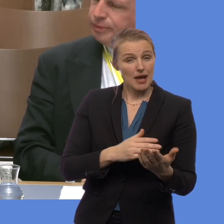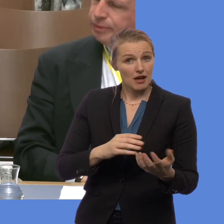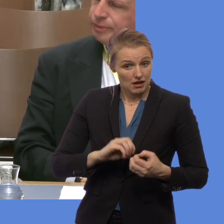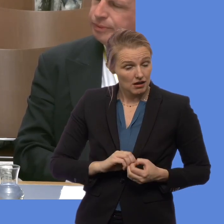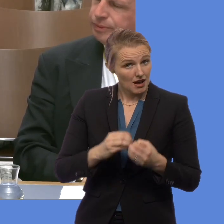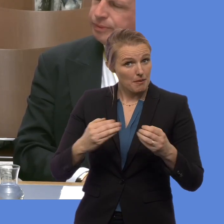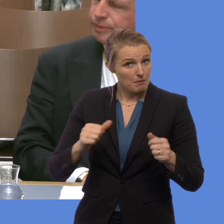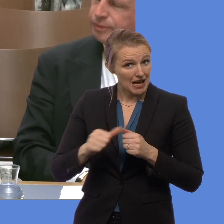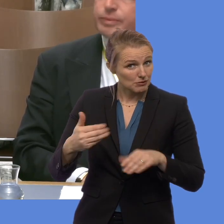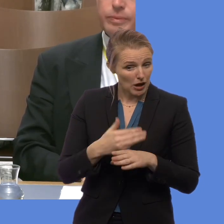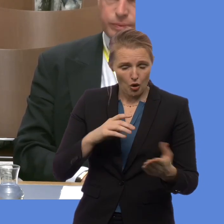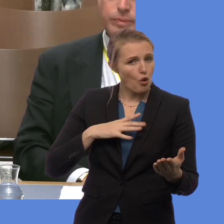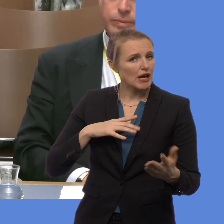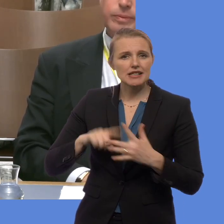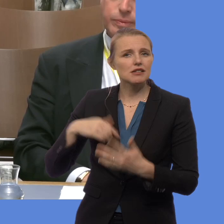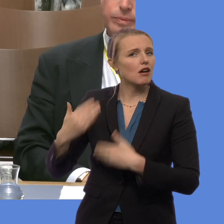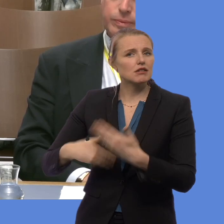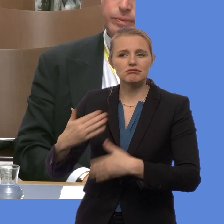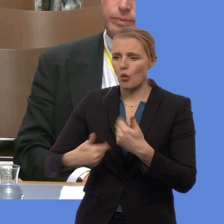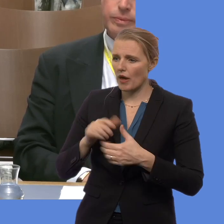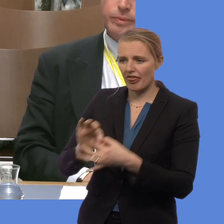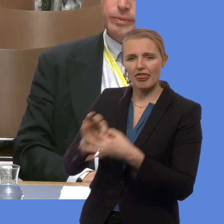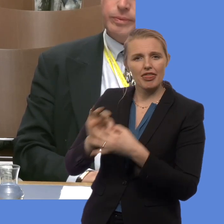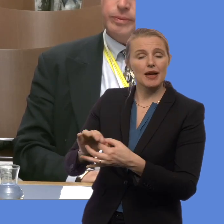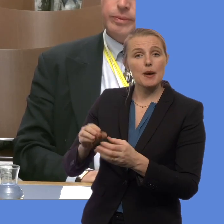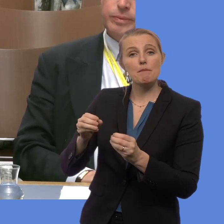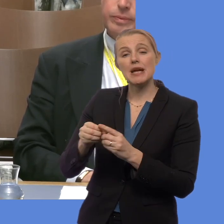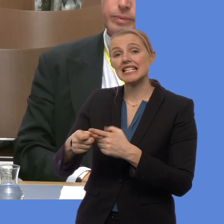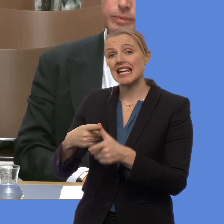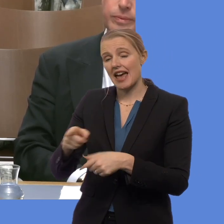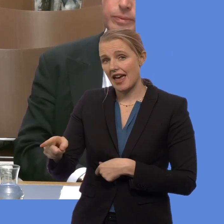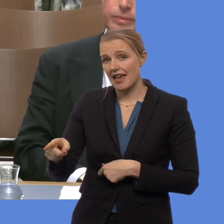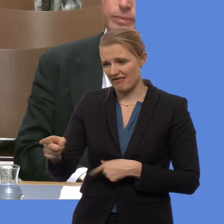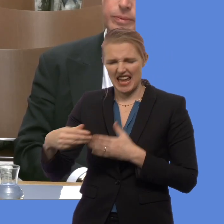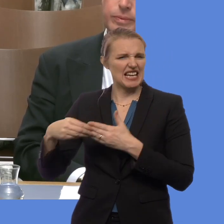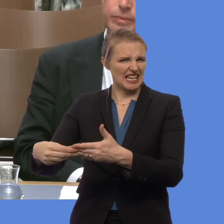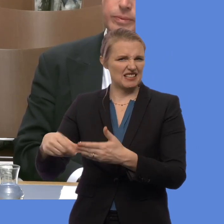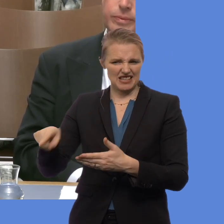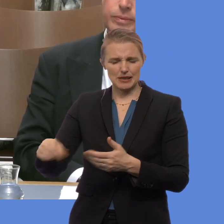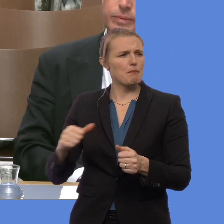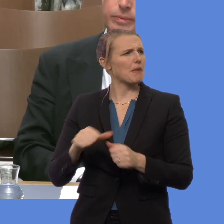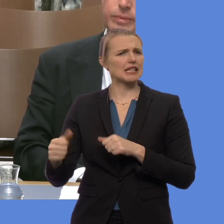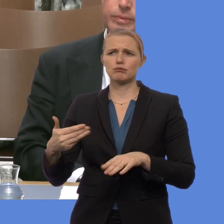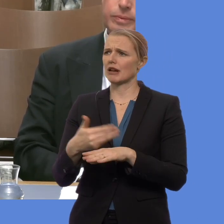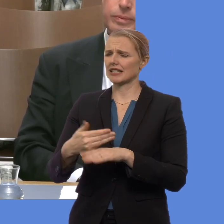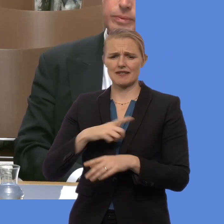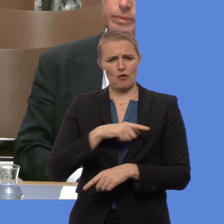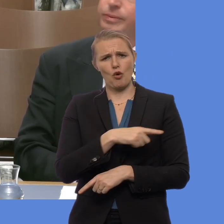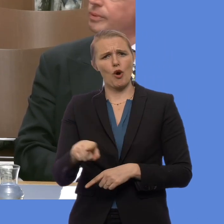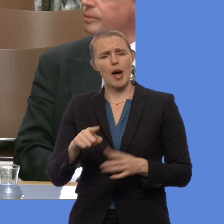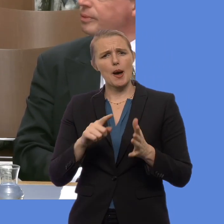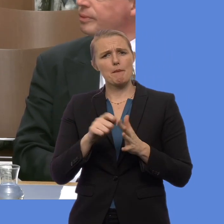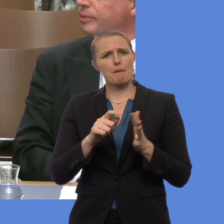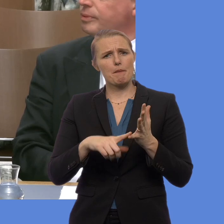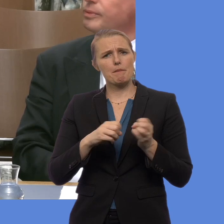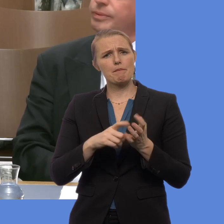in co-designing that best practice and guidance. The British Deaf Association are leading on this through, and they will report back to the Sign